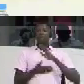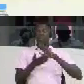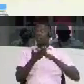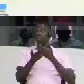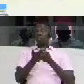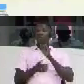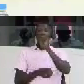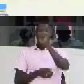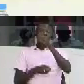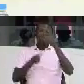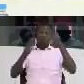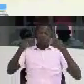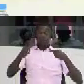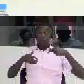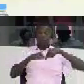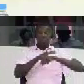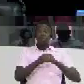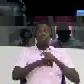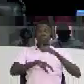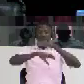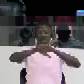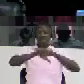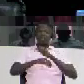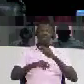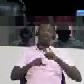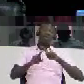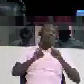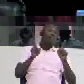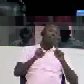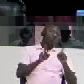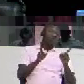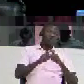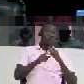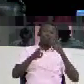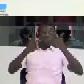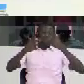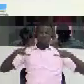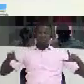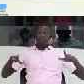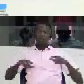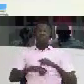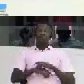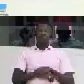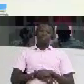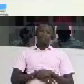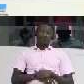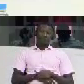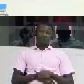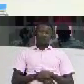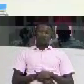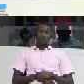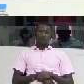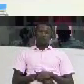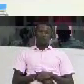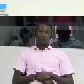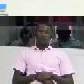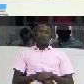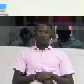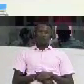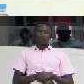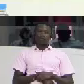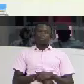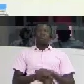into English and various local languages. li nga xam ne mooy seede gi nga fee joxe yépp dañ koo làppatoo ci angale ak ci yeneen làkki réew